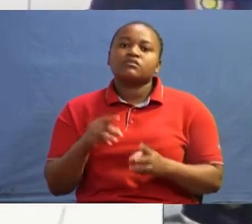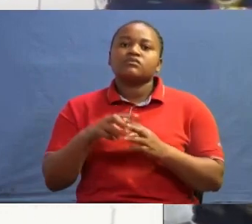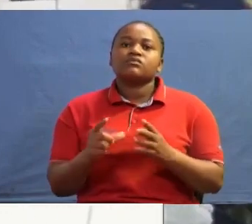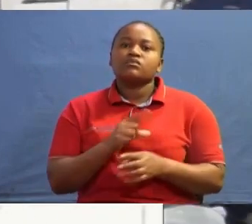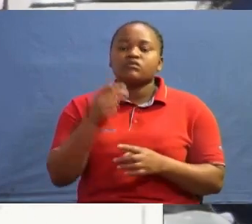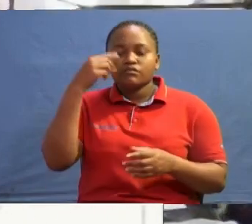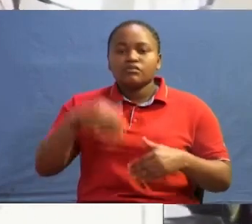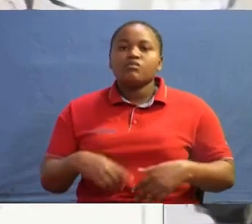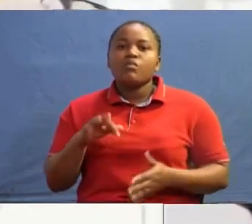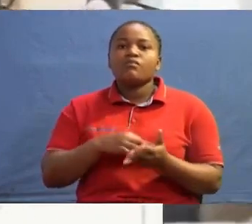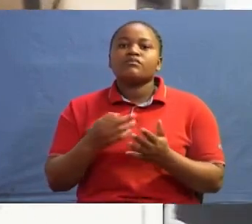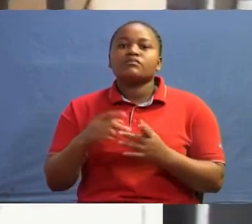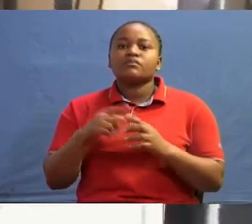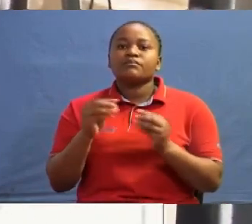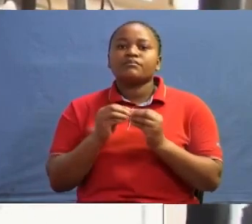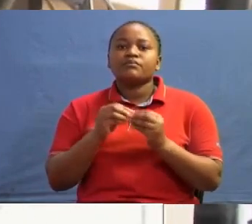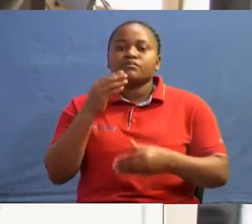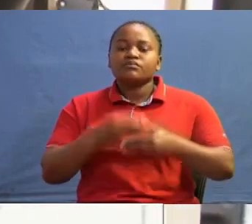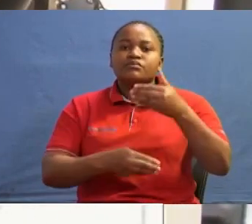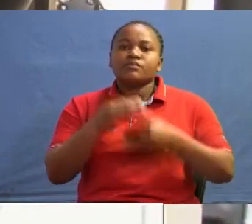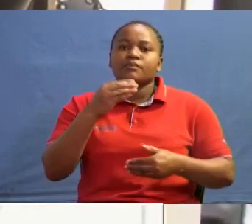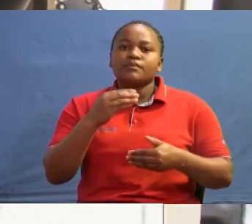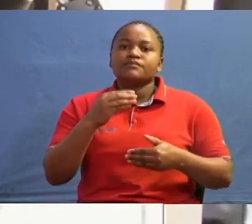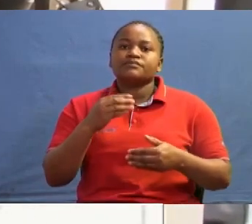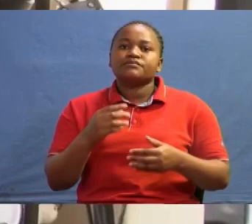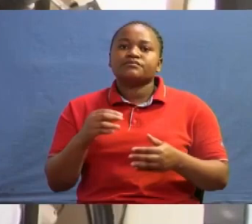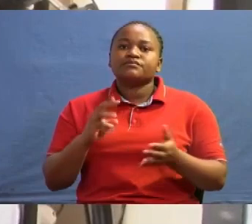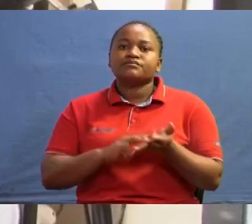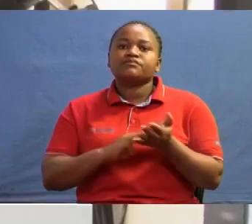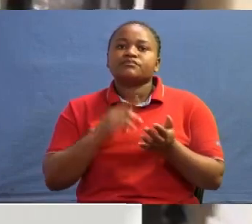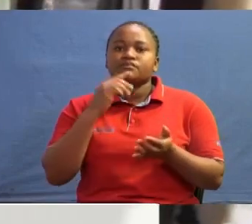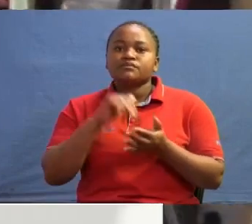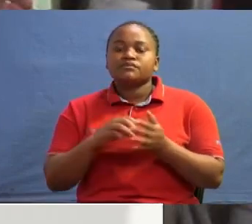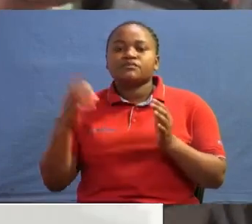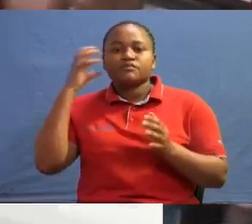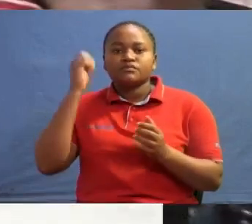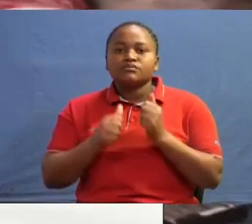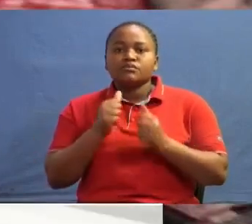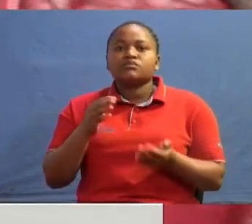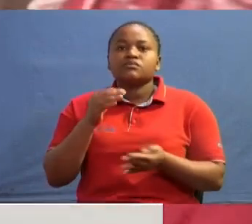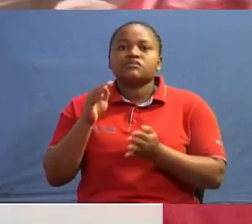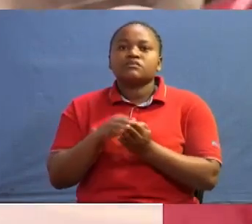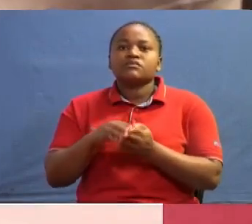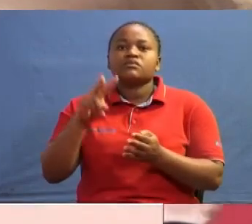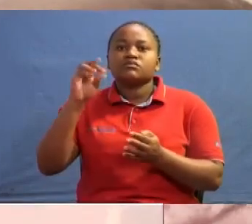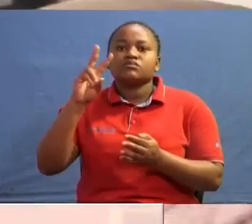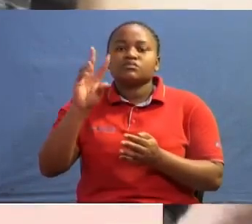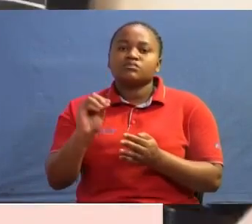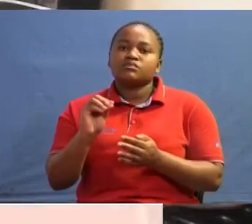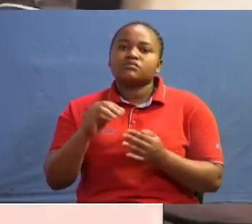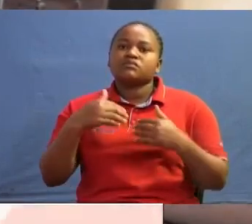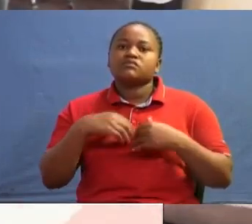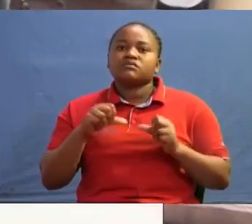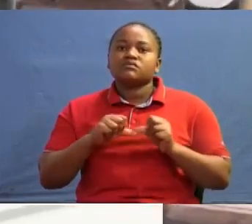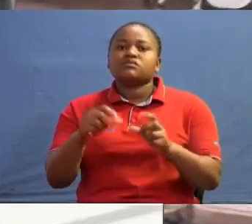go for youth who failed to meet the university passmark. Rugut stated that the college, which was established in 2020,